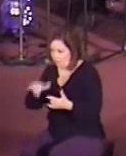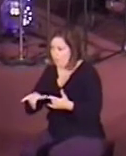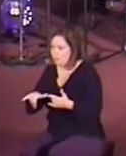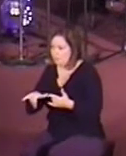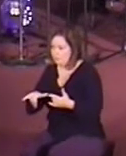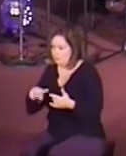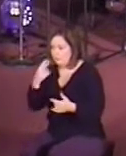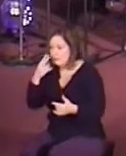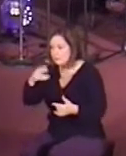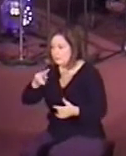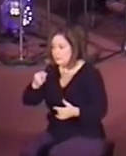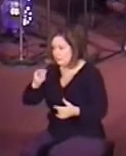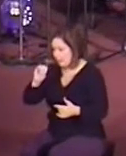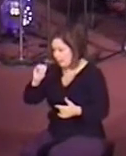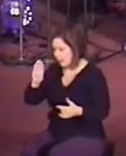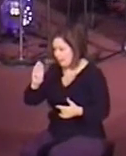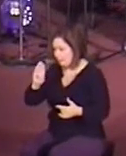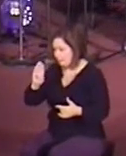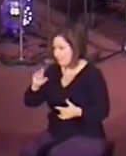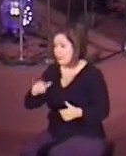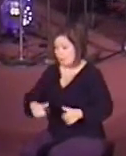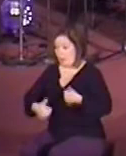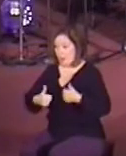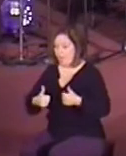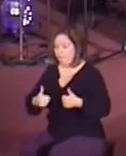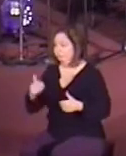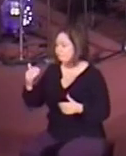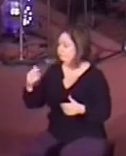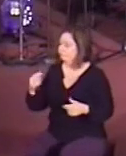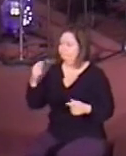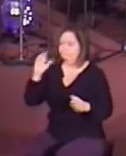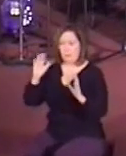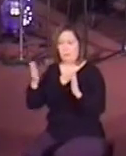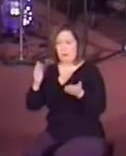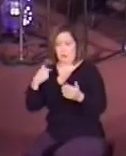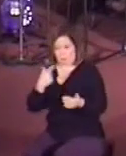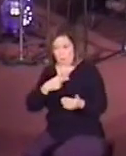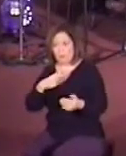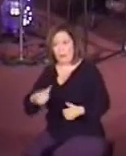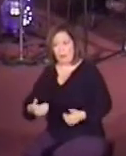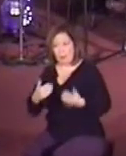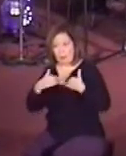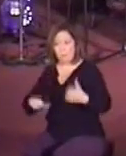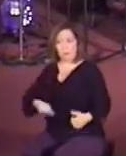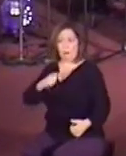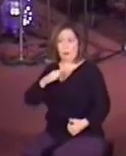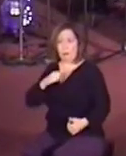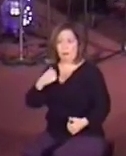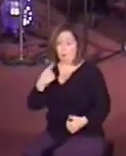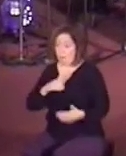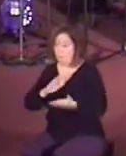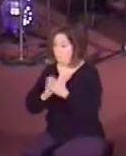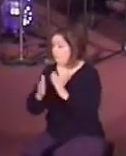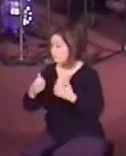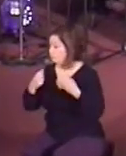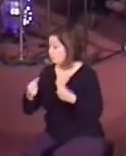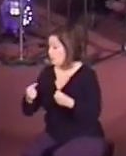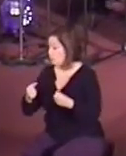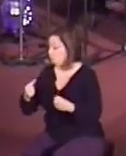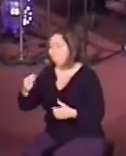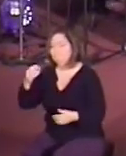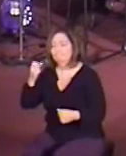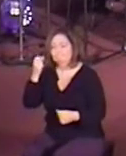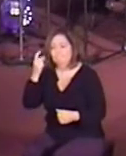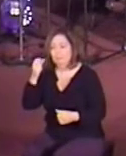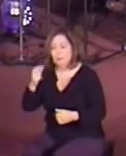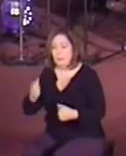at Nebuchadnezzar's life and to know that, are we prideful? Have we become strong? I mean, let's face it. The poorest person in America